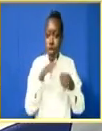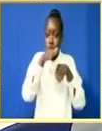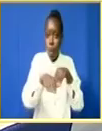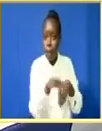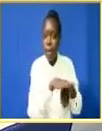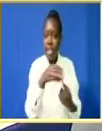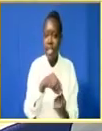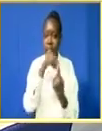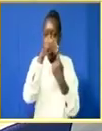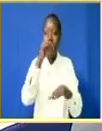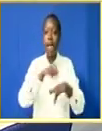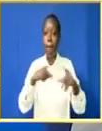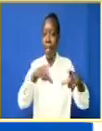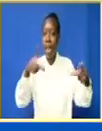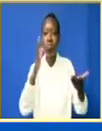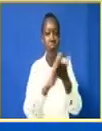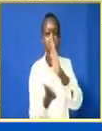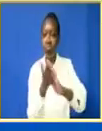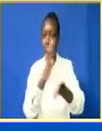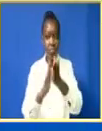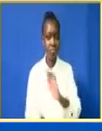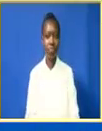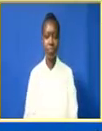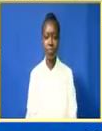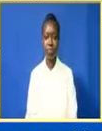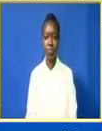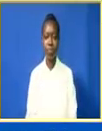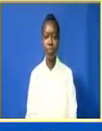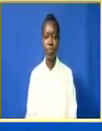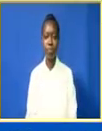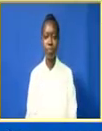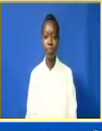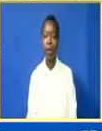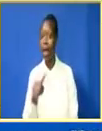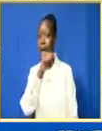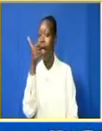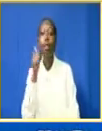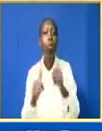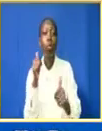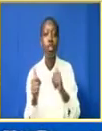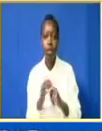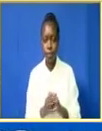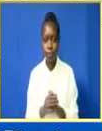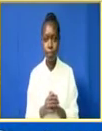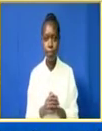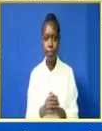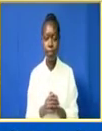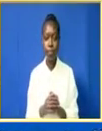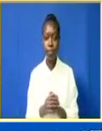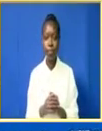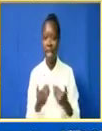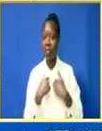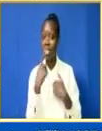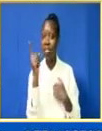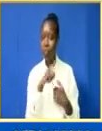are bare. Yes. The key word is? Bare. They are bare. All right. Another one, you have just said it.